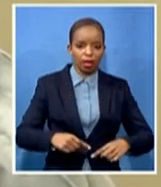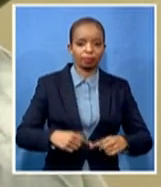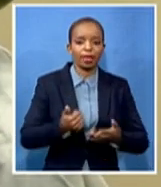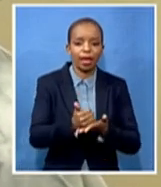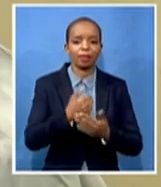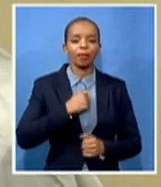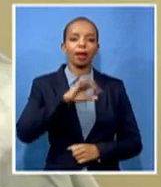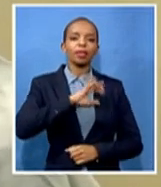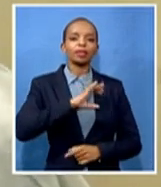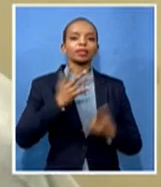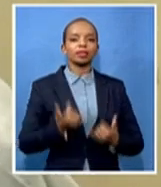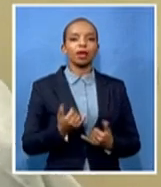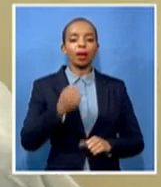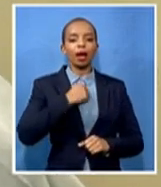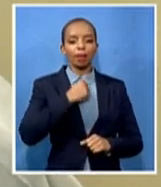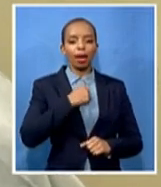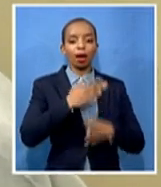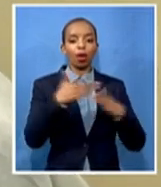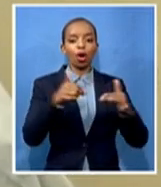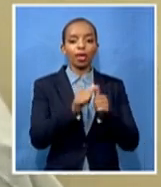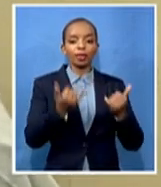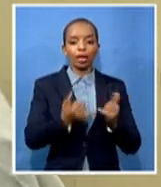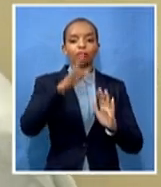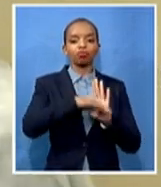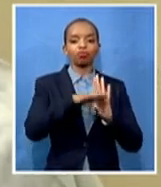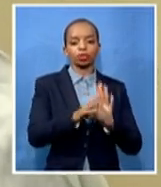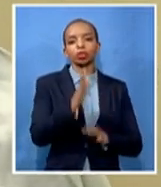and put at a higher risk as well.